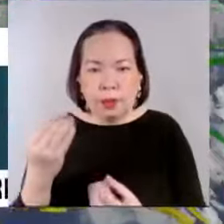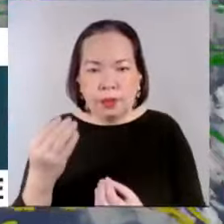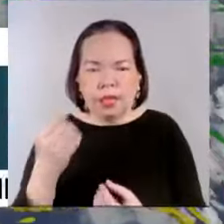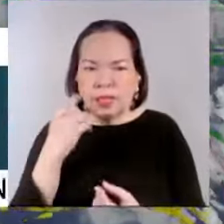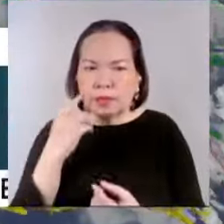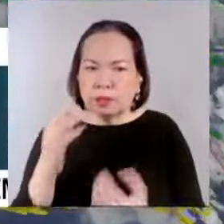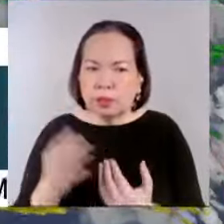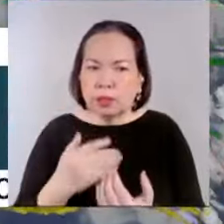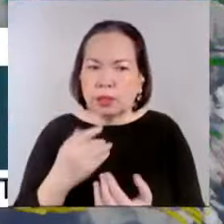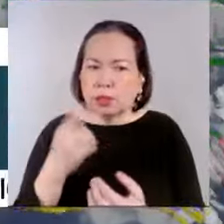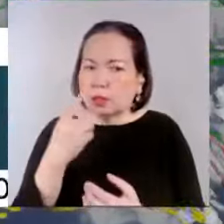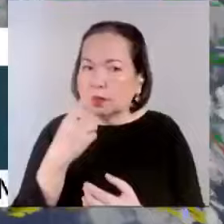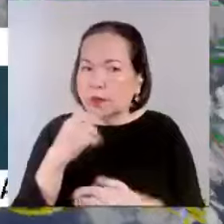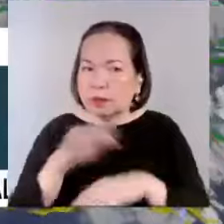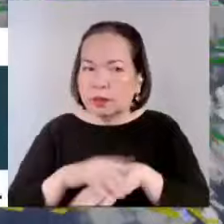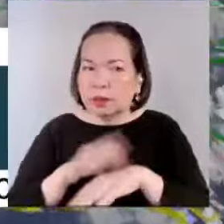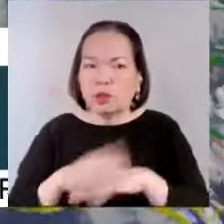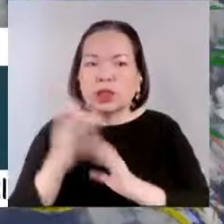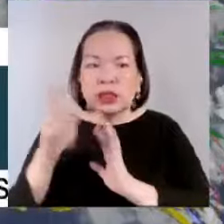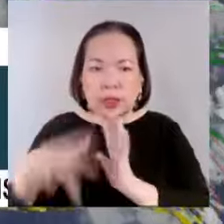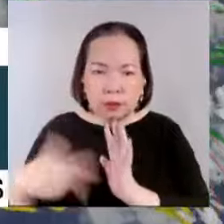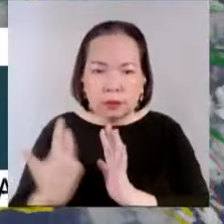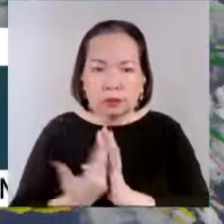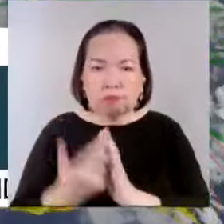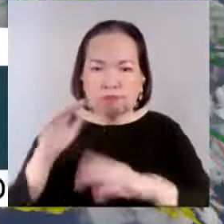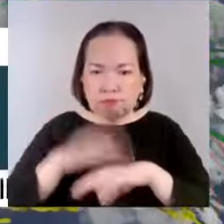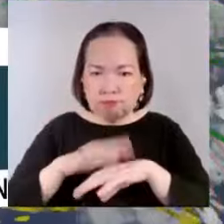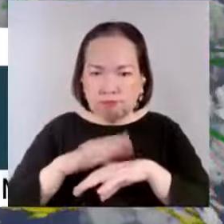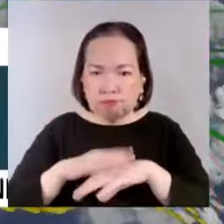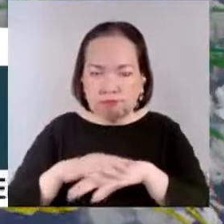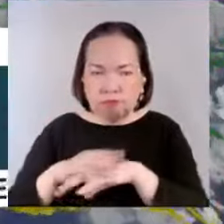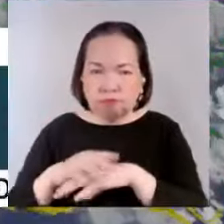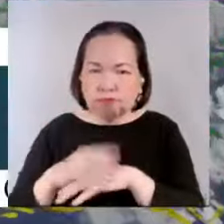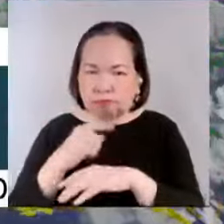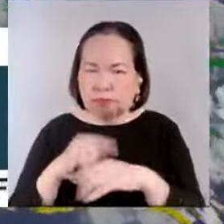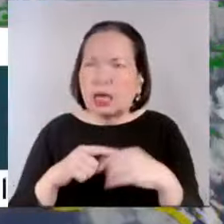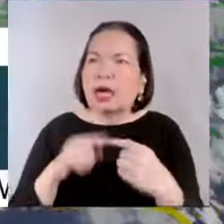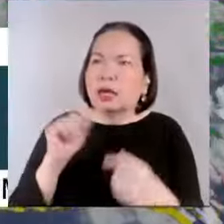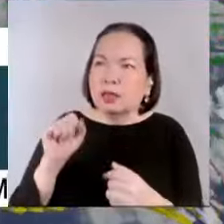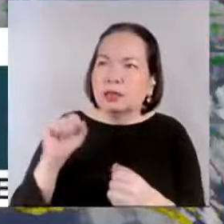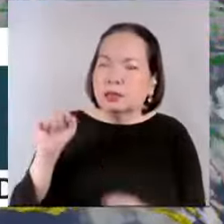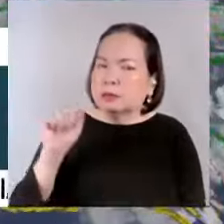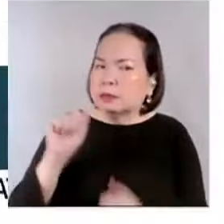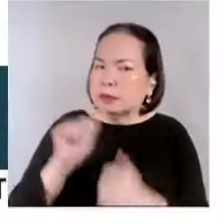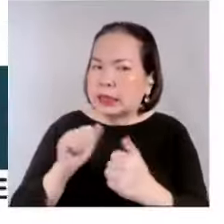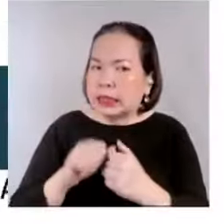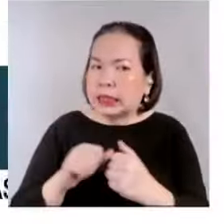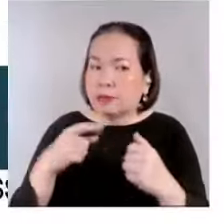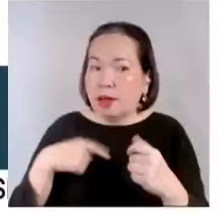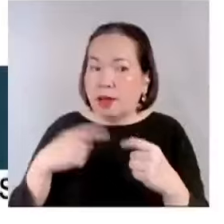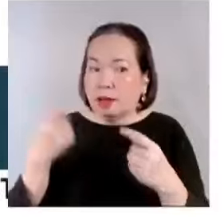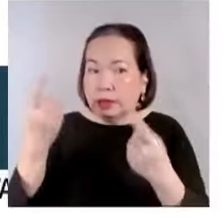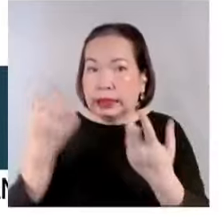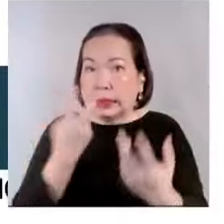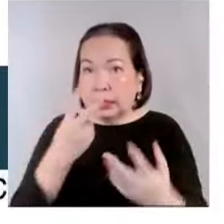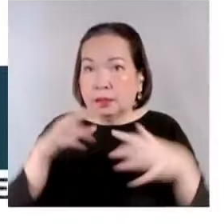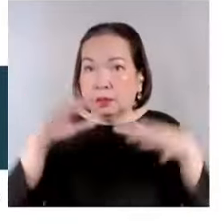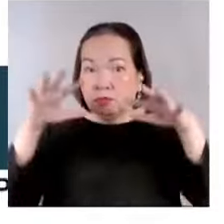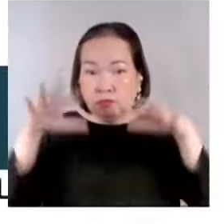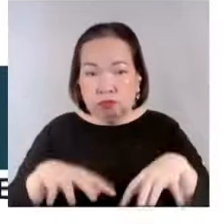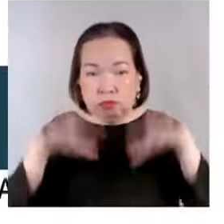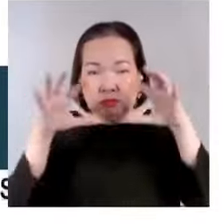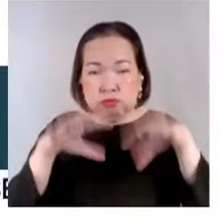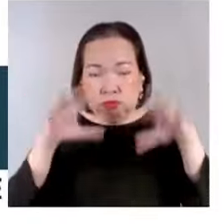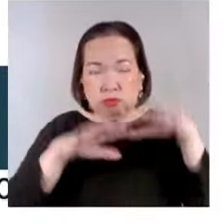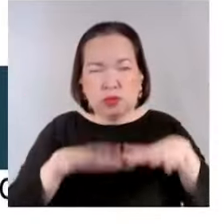the rainfall warning is good for 3 hours. Okay. Now, does that mean that whatever flooding we're seeing right now, the amount of